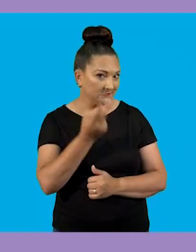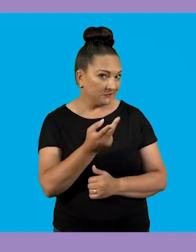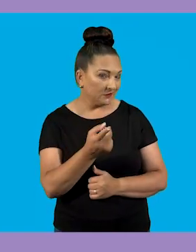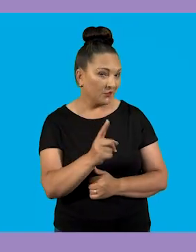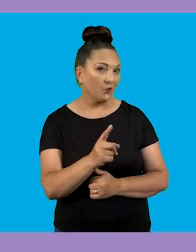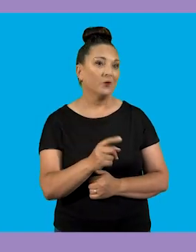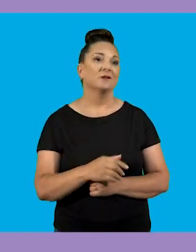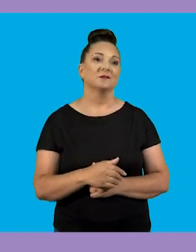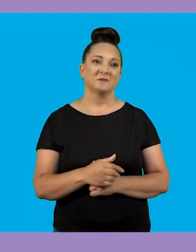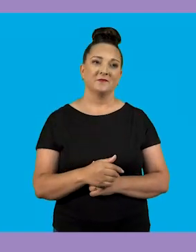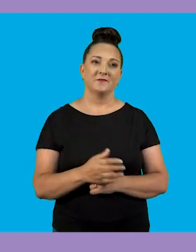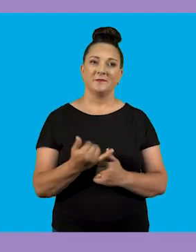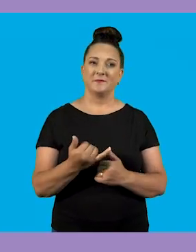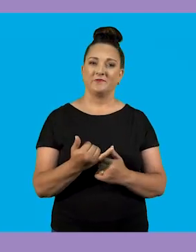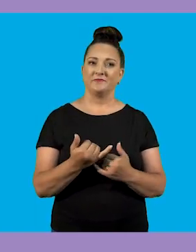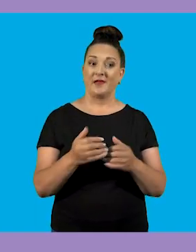see, that